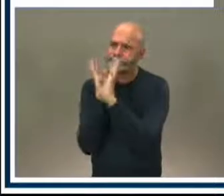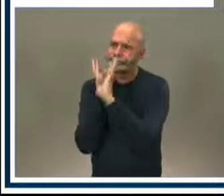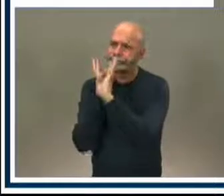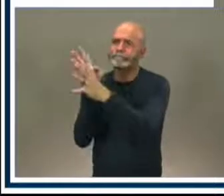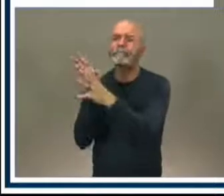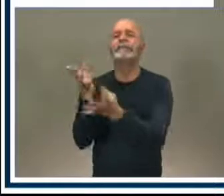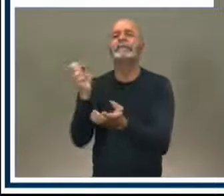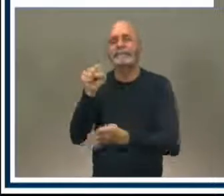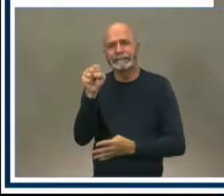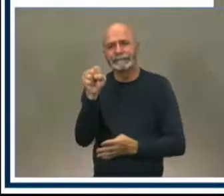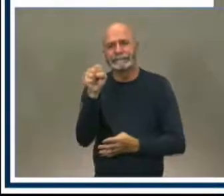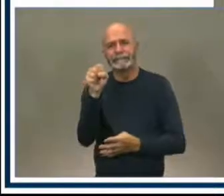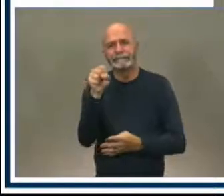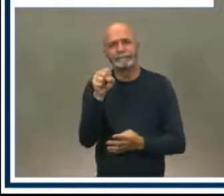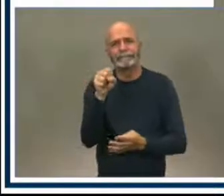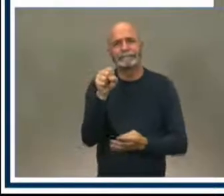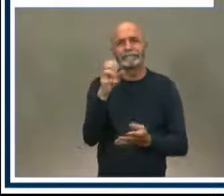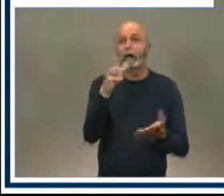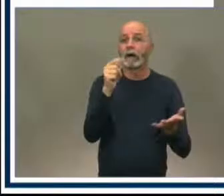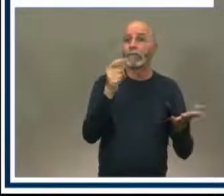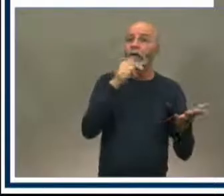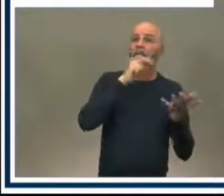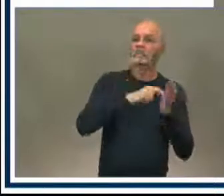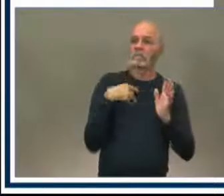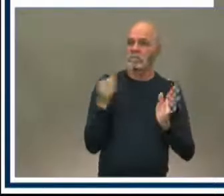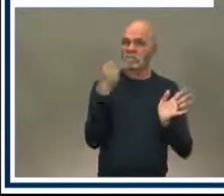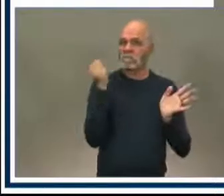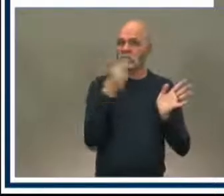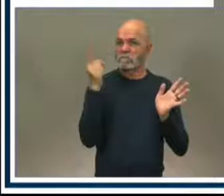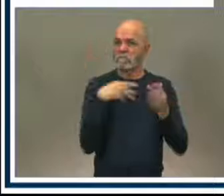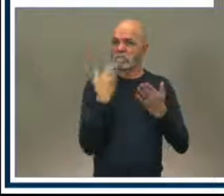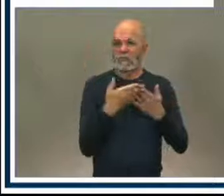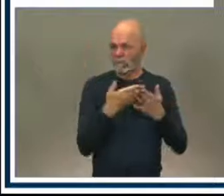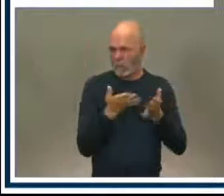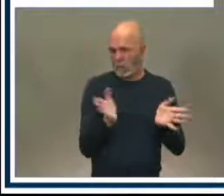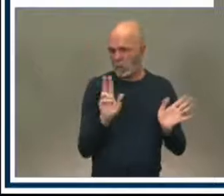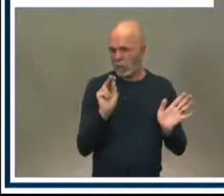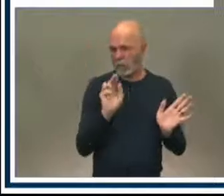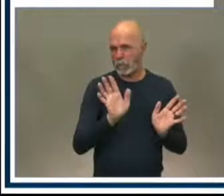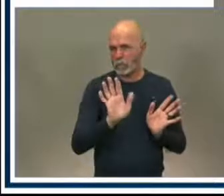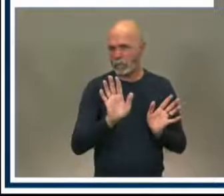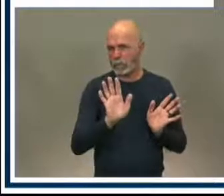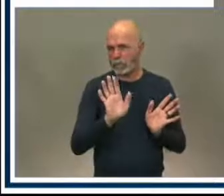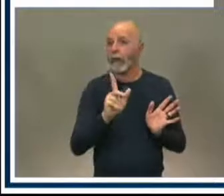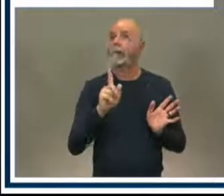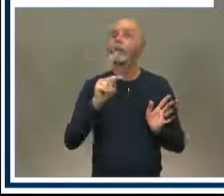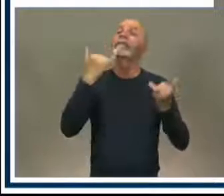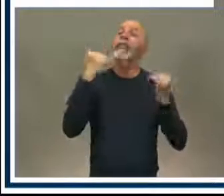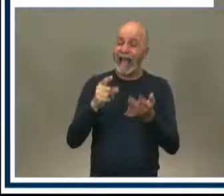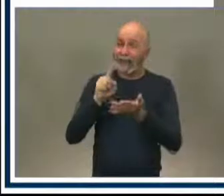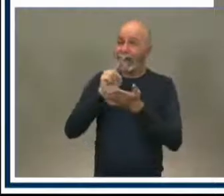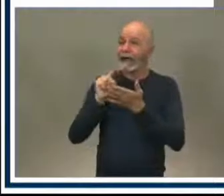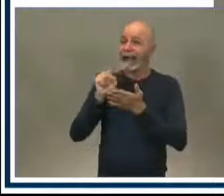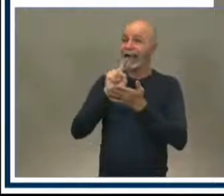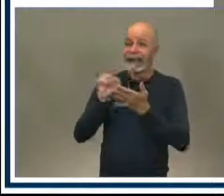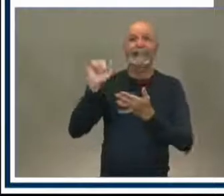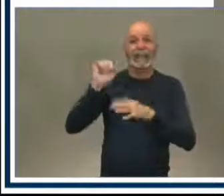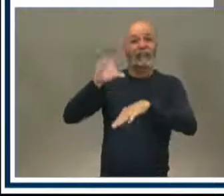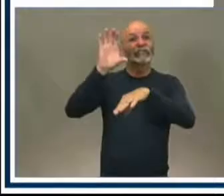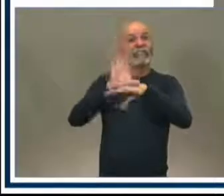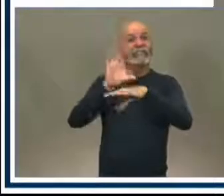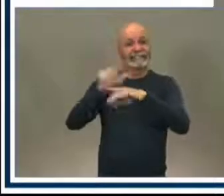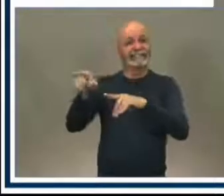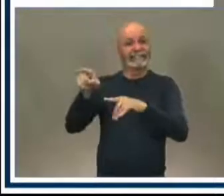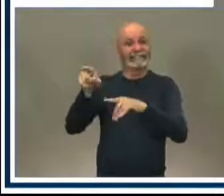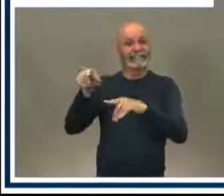And therefore they don't require proof of vaccination. And we're not seeing those weekly services popping up as sources of transmission. This